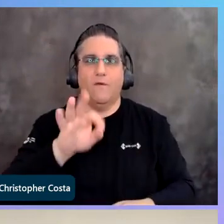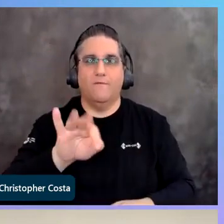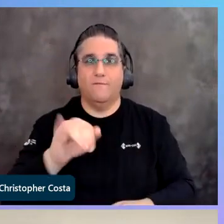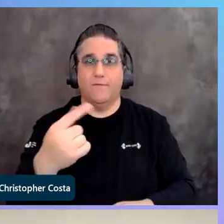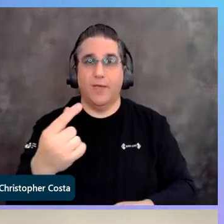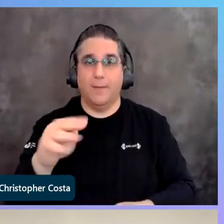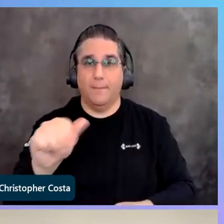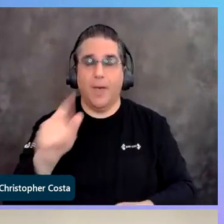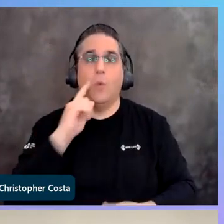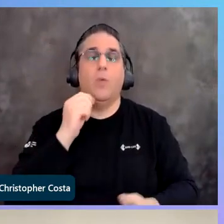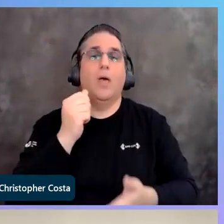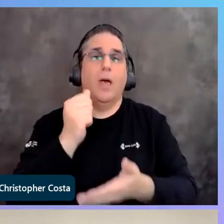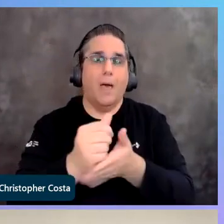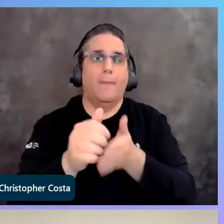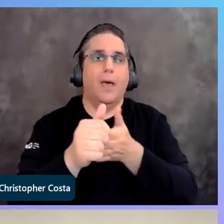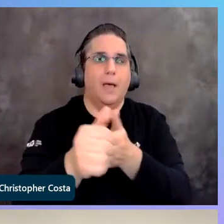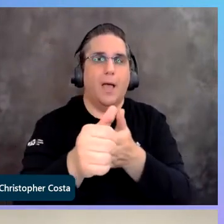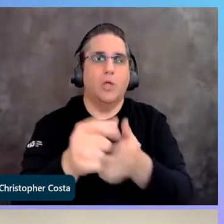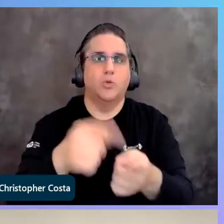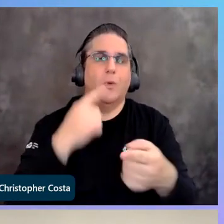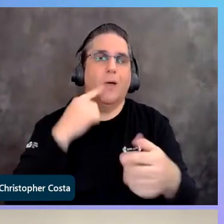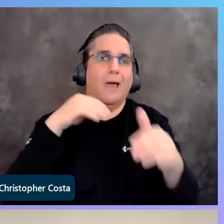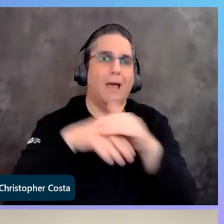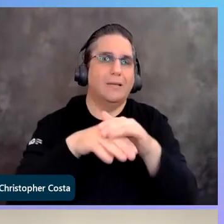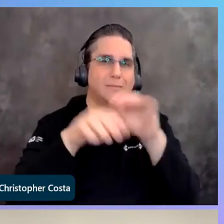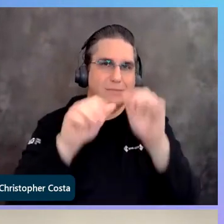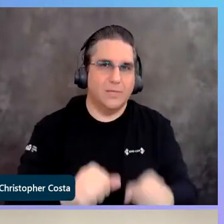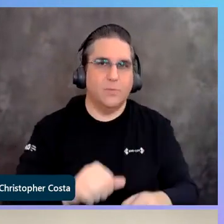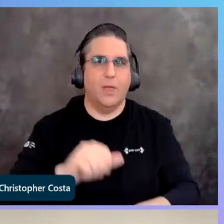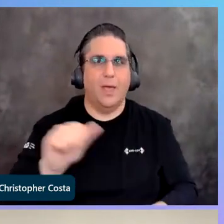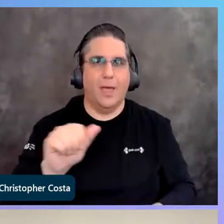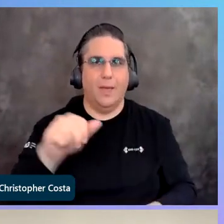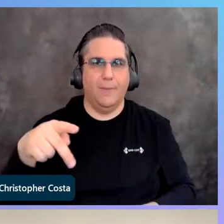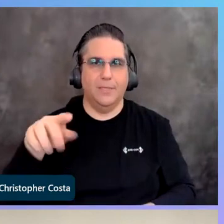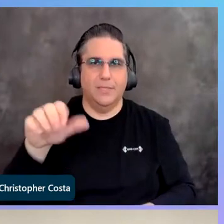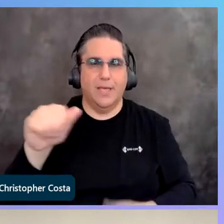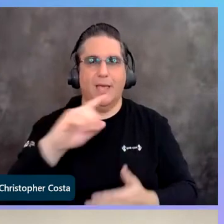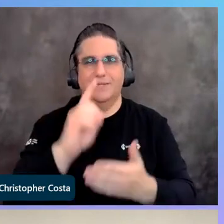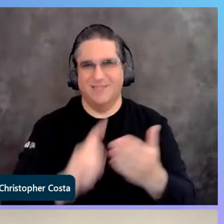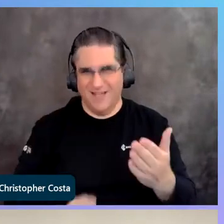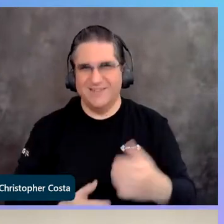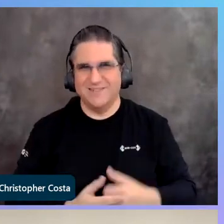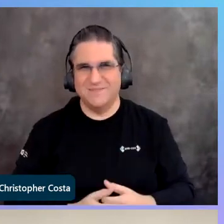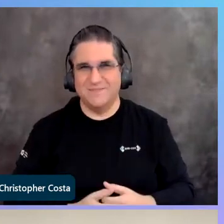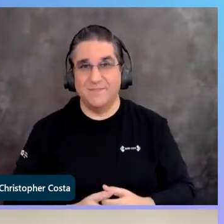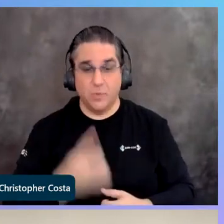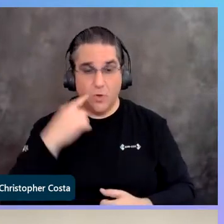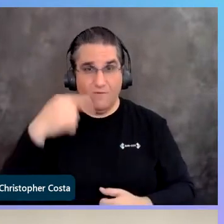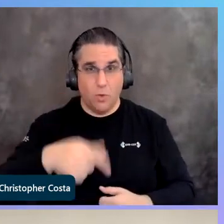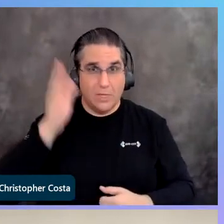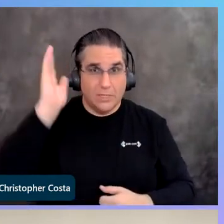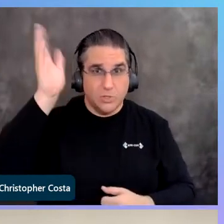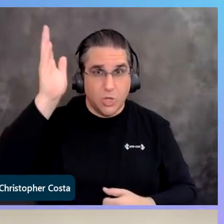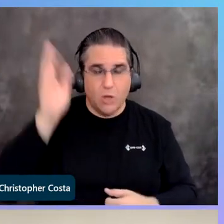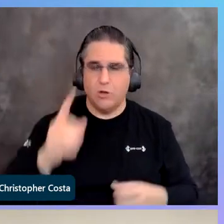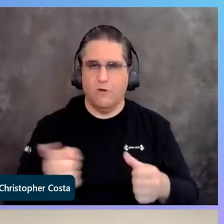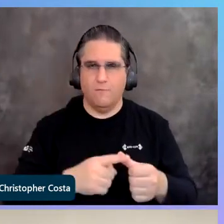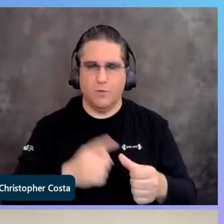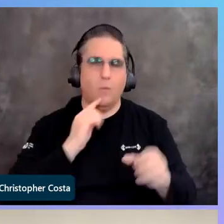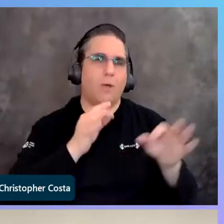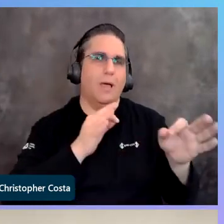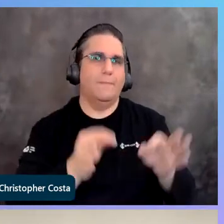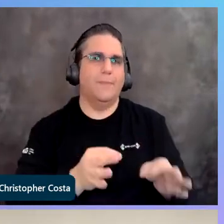accessible APCA-approved designs. As for the talk itself, first, I'm going to walk through the current state of